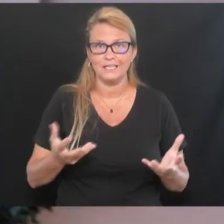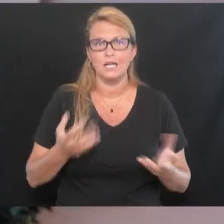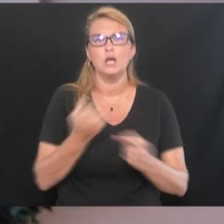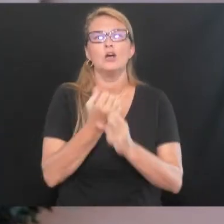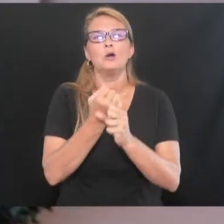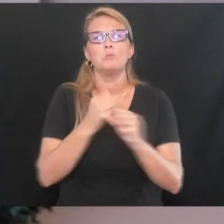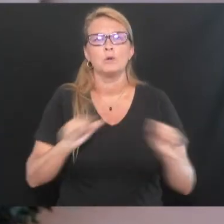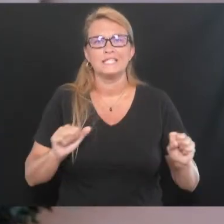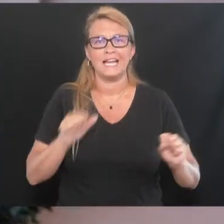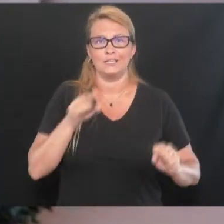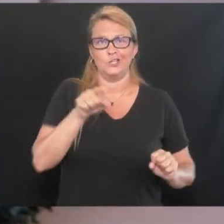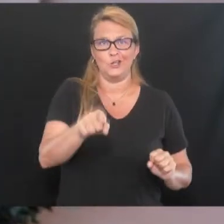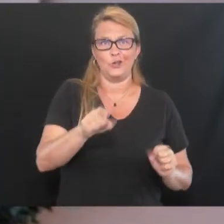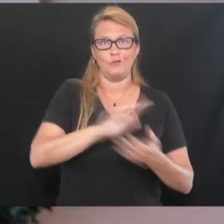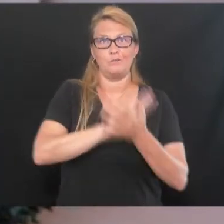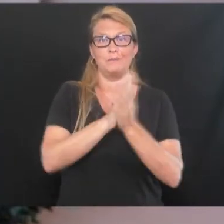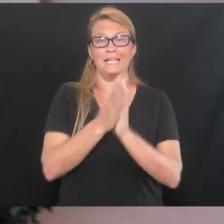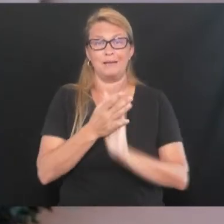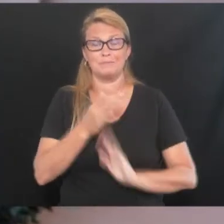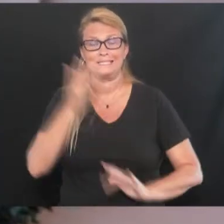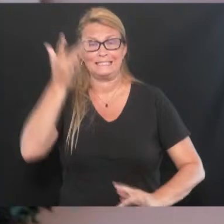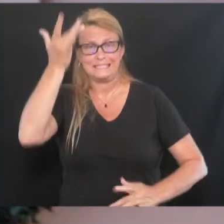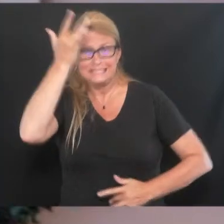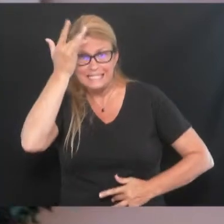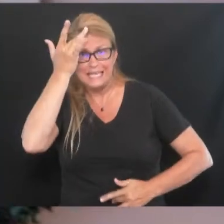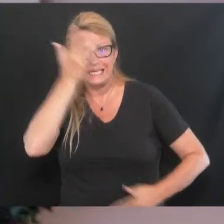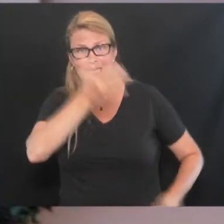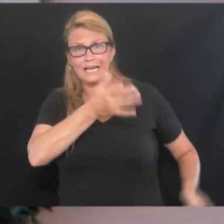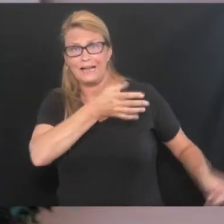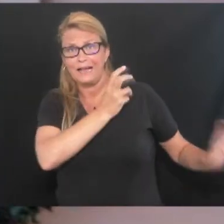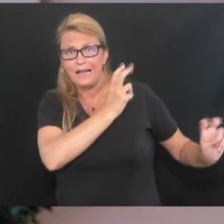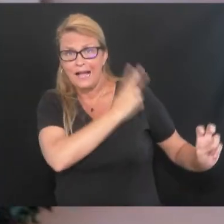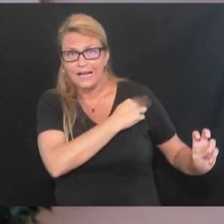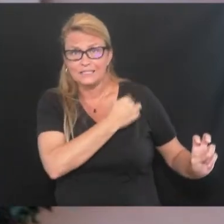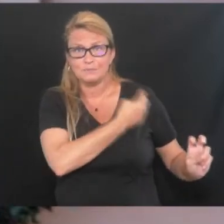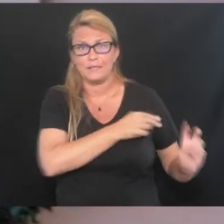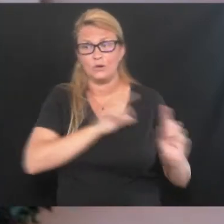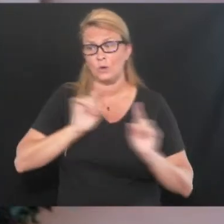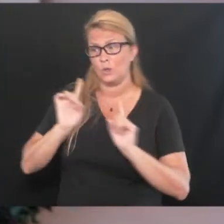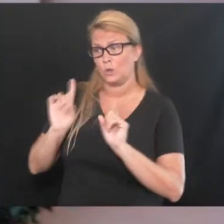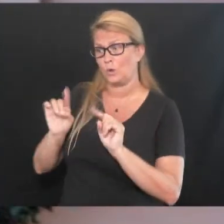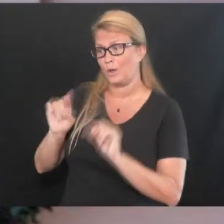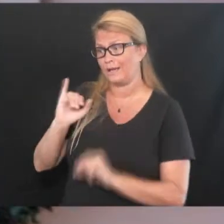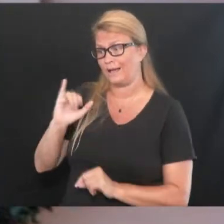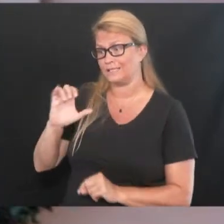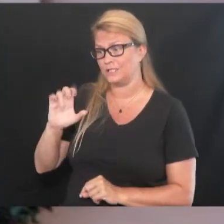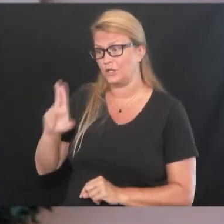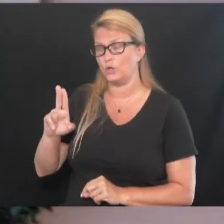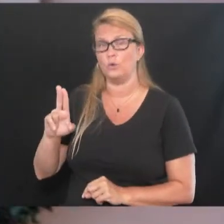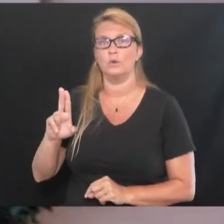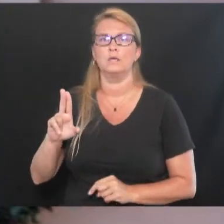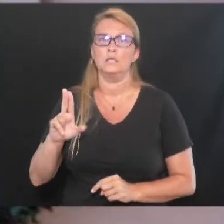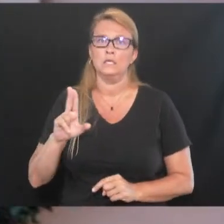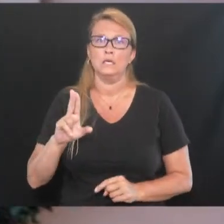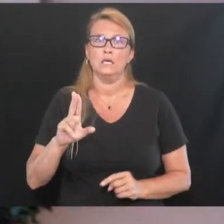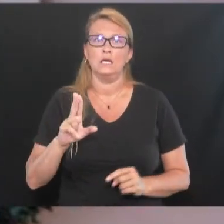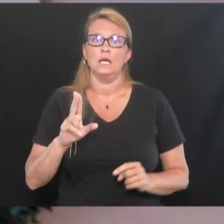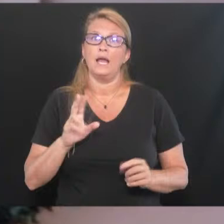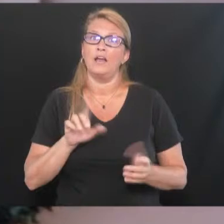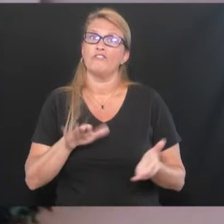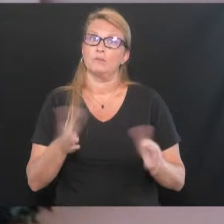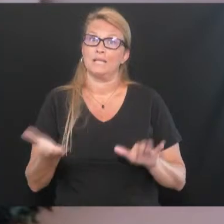getting severely sick, being hospitalized, going to the ICU, or dying. And that is really the most